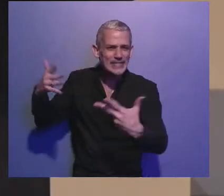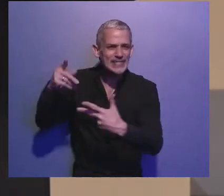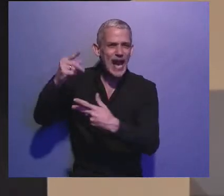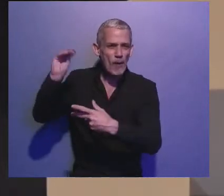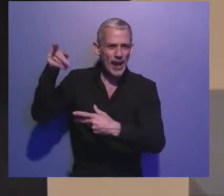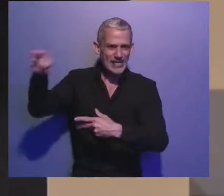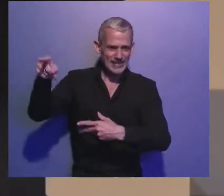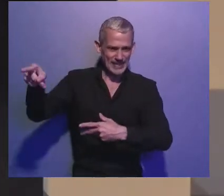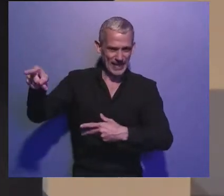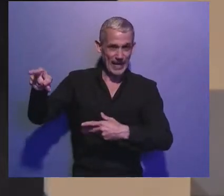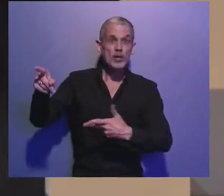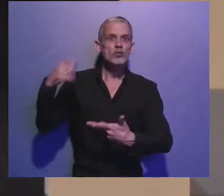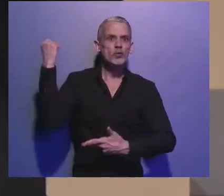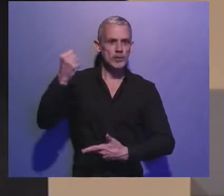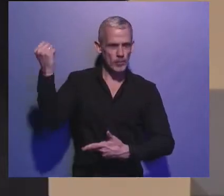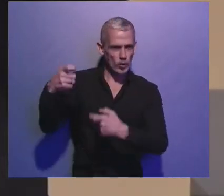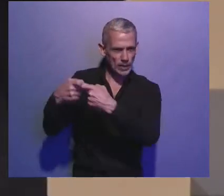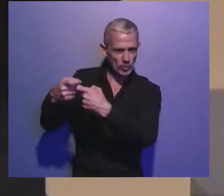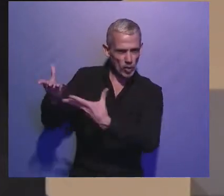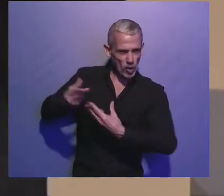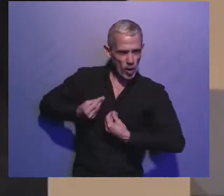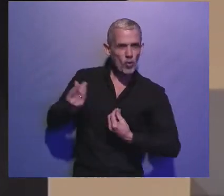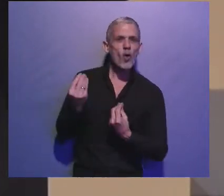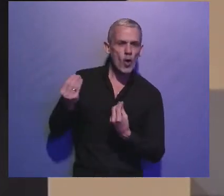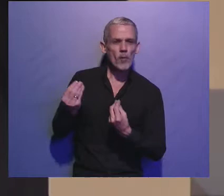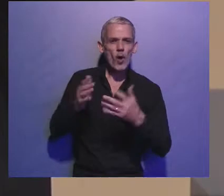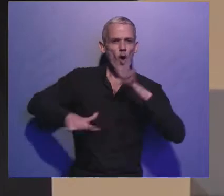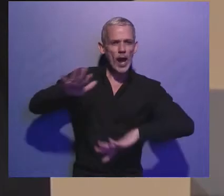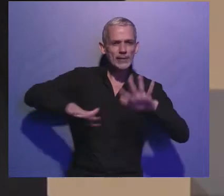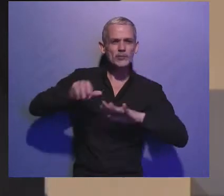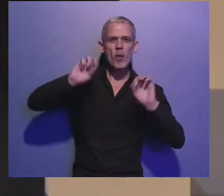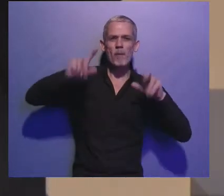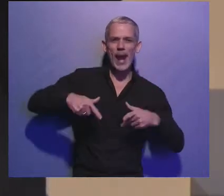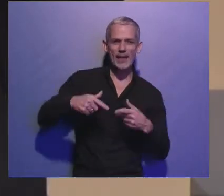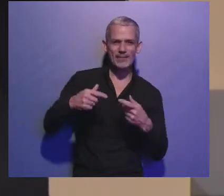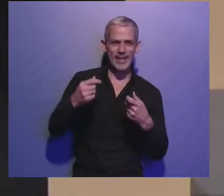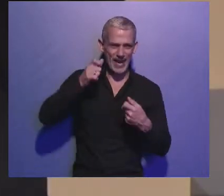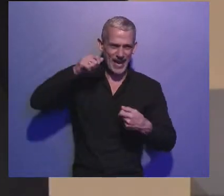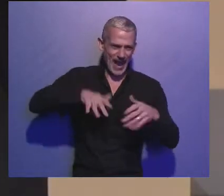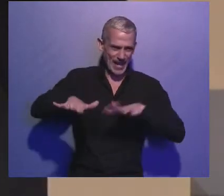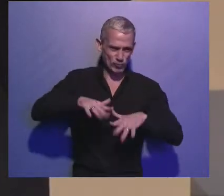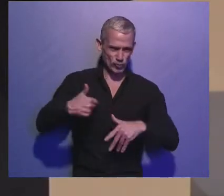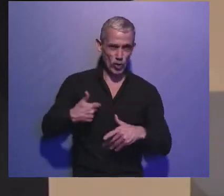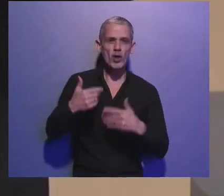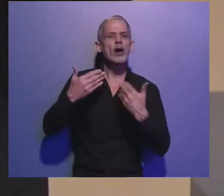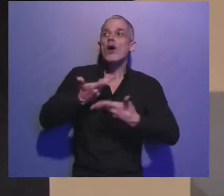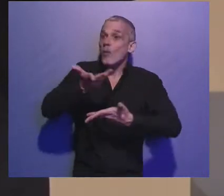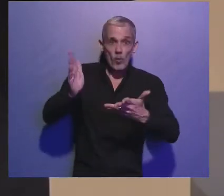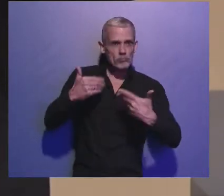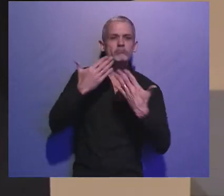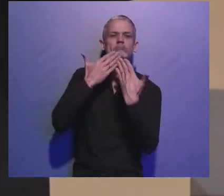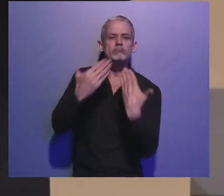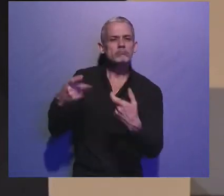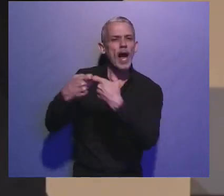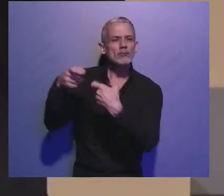Brazil has played an instrumental role in the drafting of our action plan, and I would